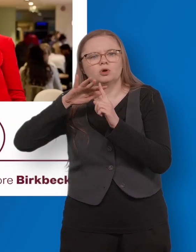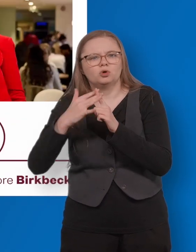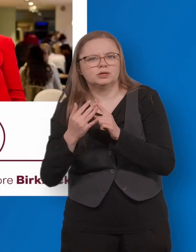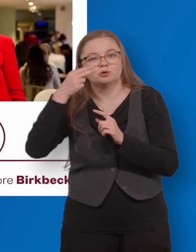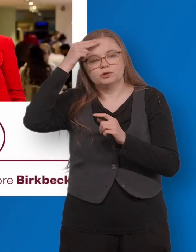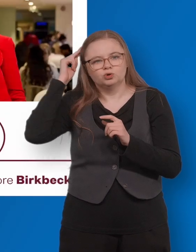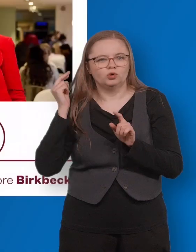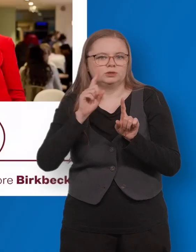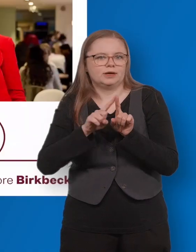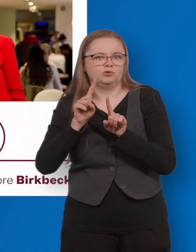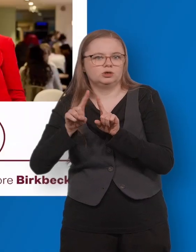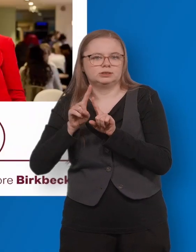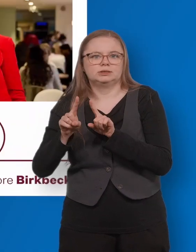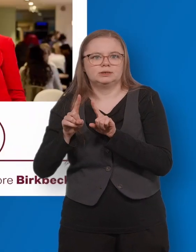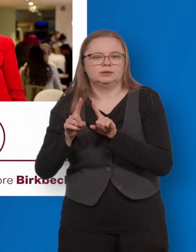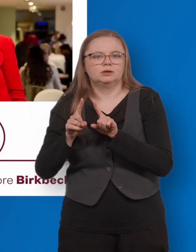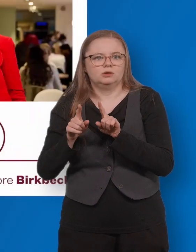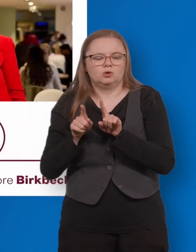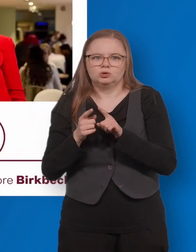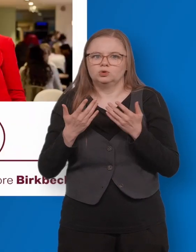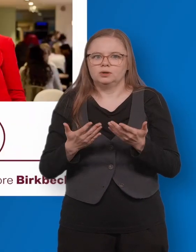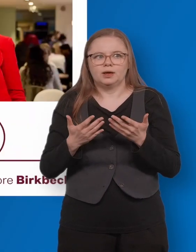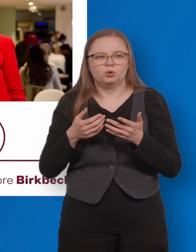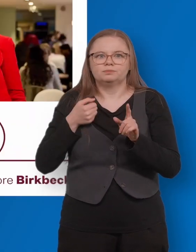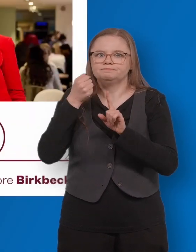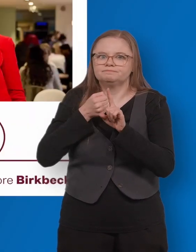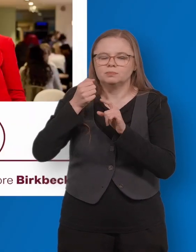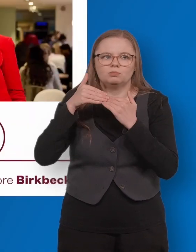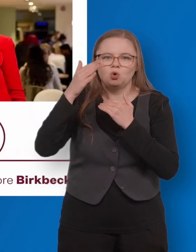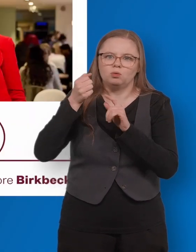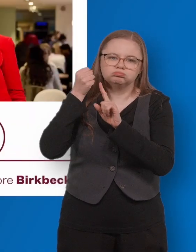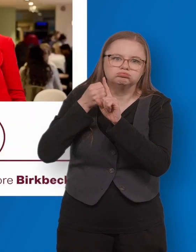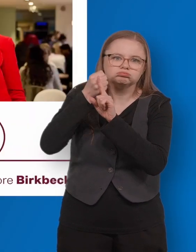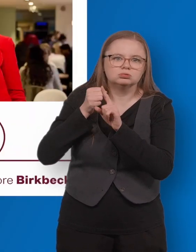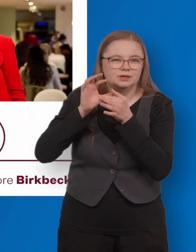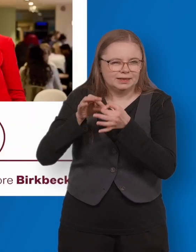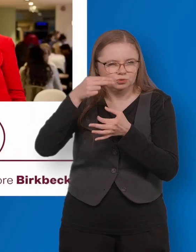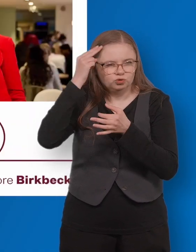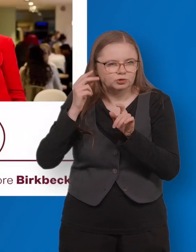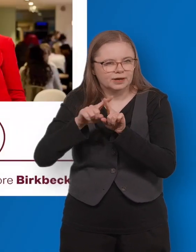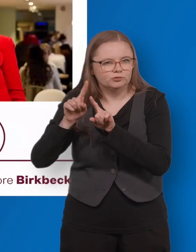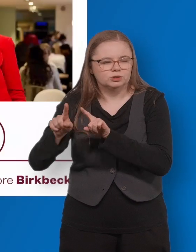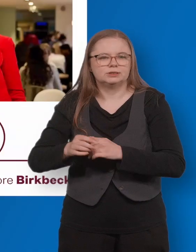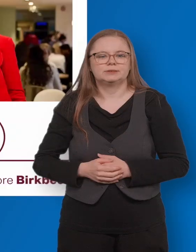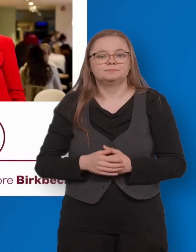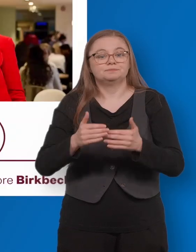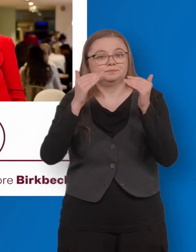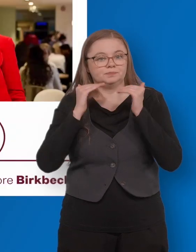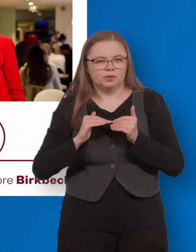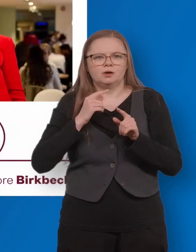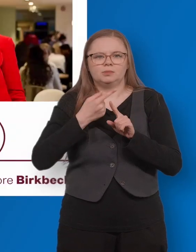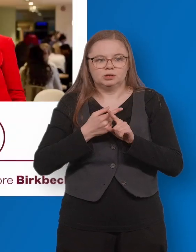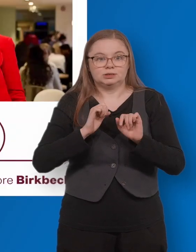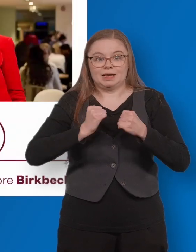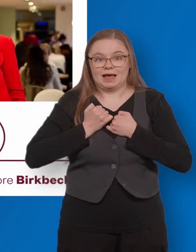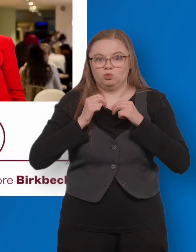and an increasing advocacy movement, our own neurodiversity in